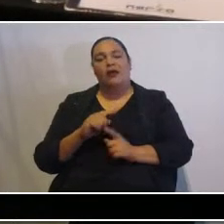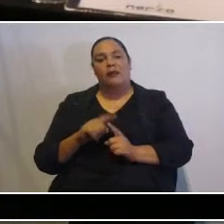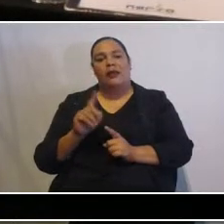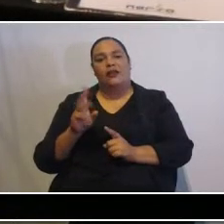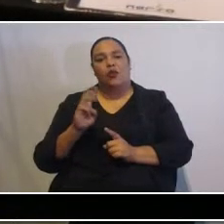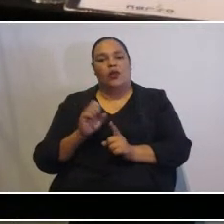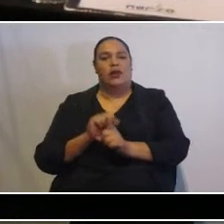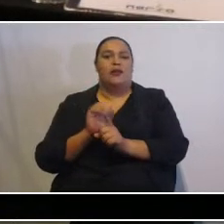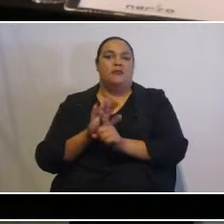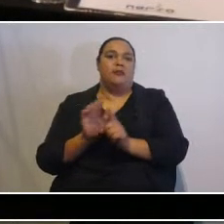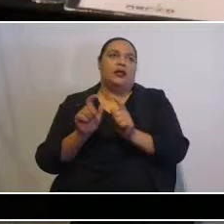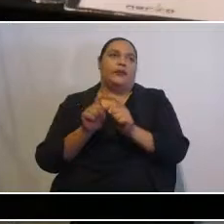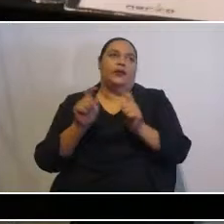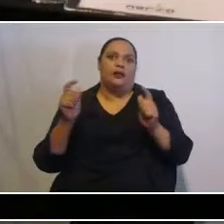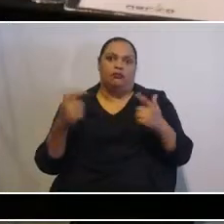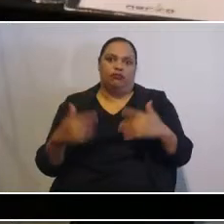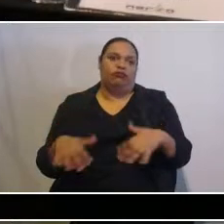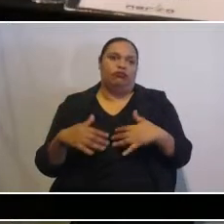will impact